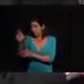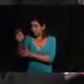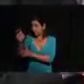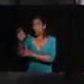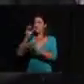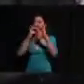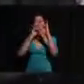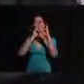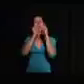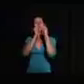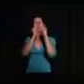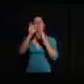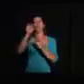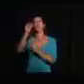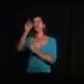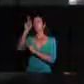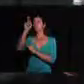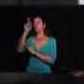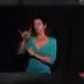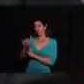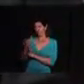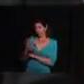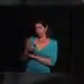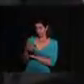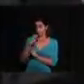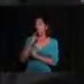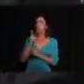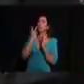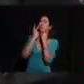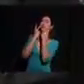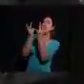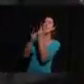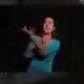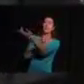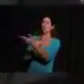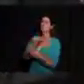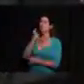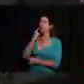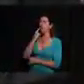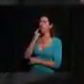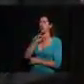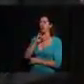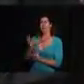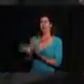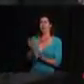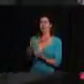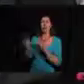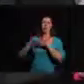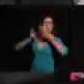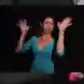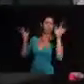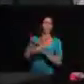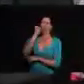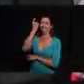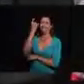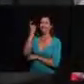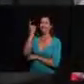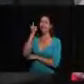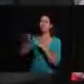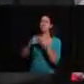interviewed him, correct? Yes, that's correct. Okay. So let's just roll that video. I think it's pretty self-explanatory. This video is about